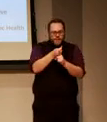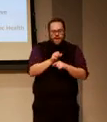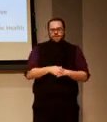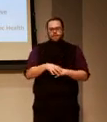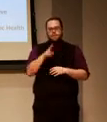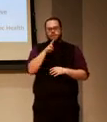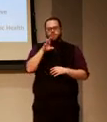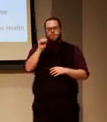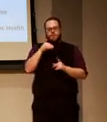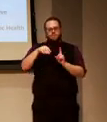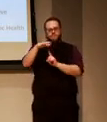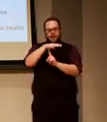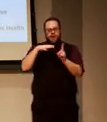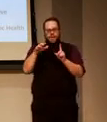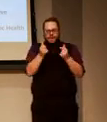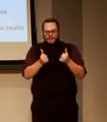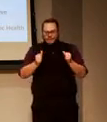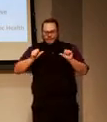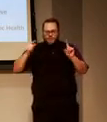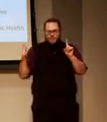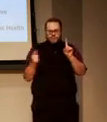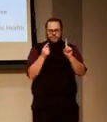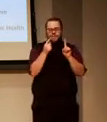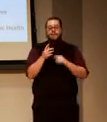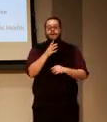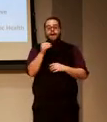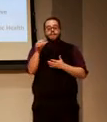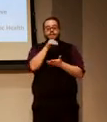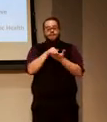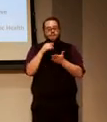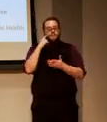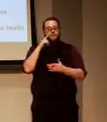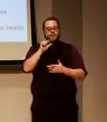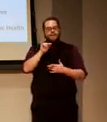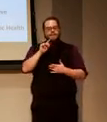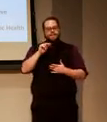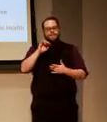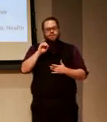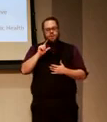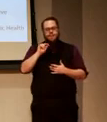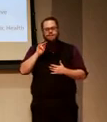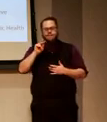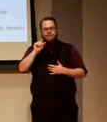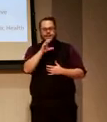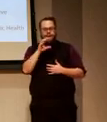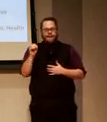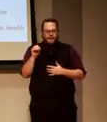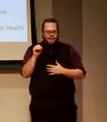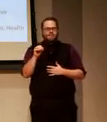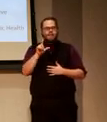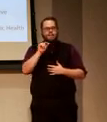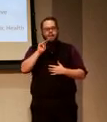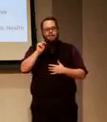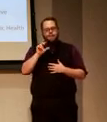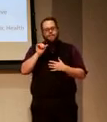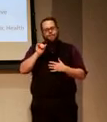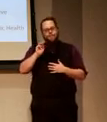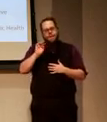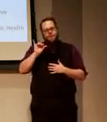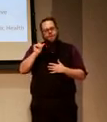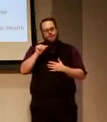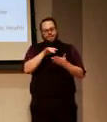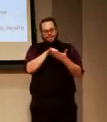Environment Initiative and the Center for Latino, Latina, and Latin American Studies. The annual